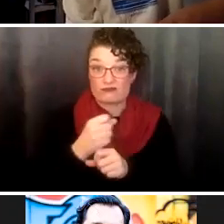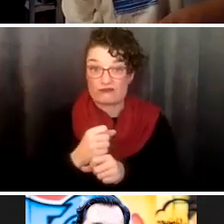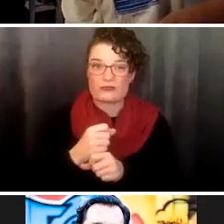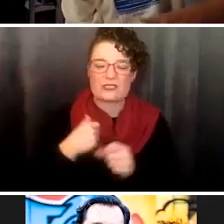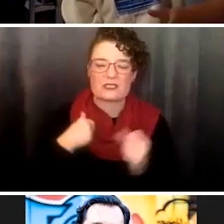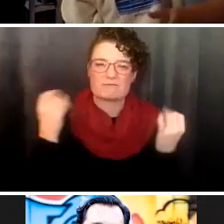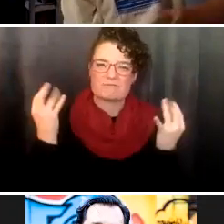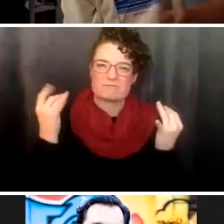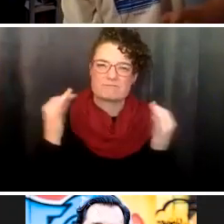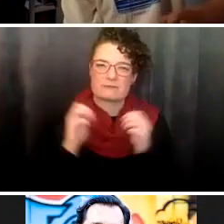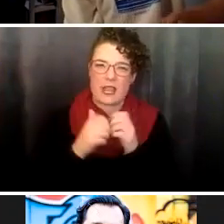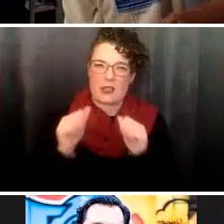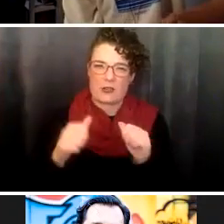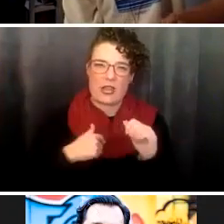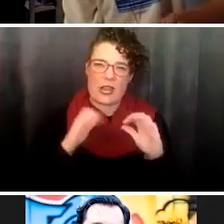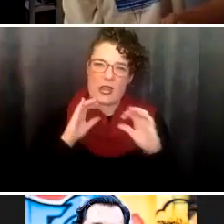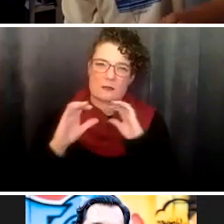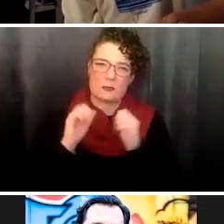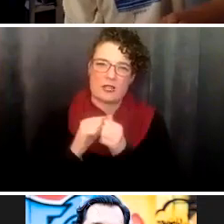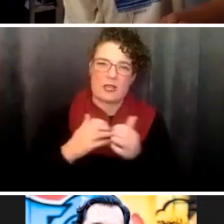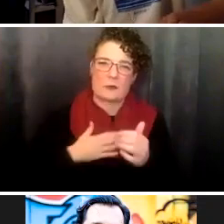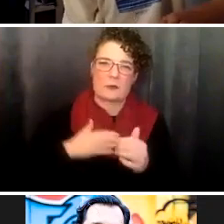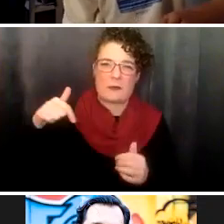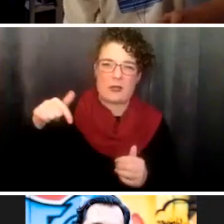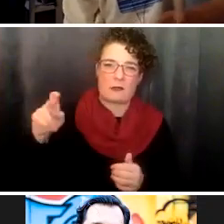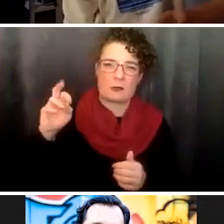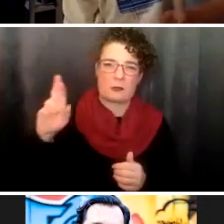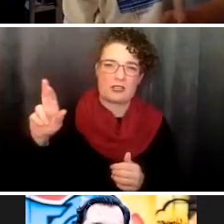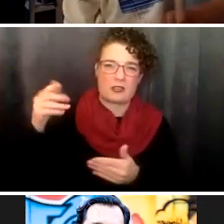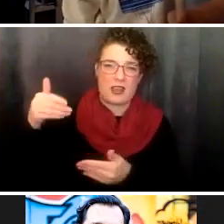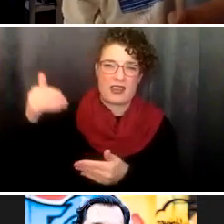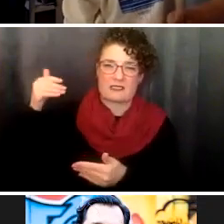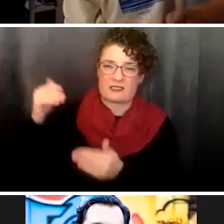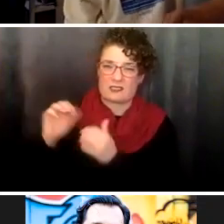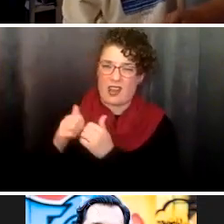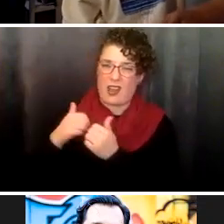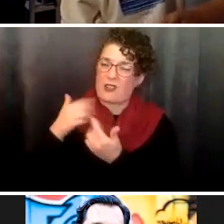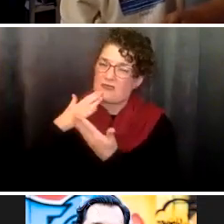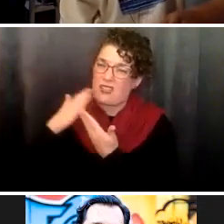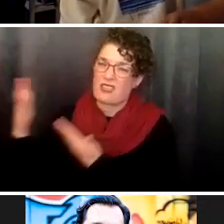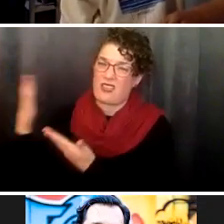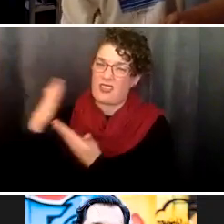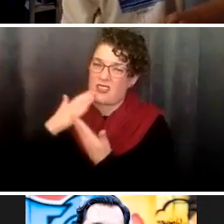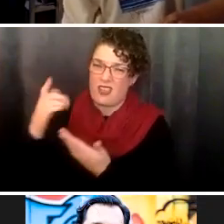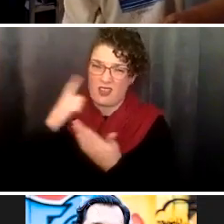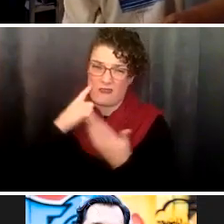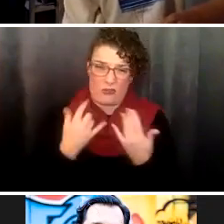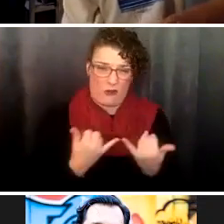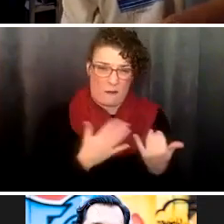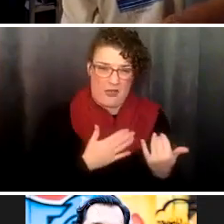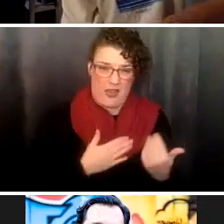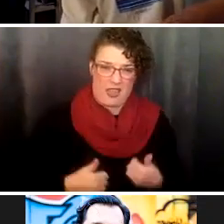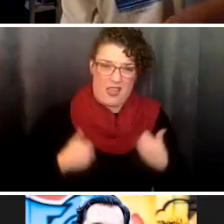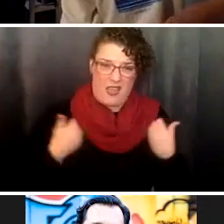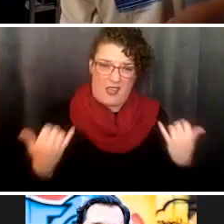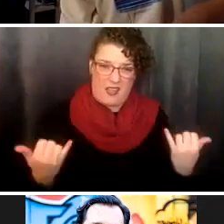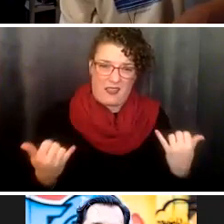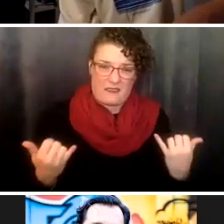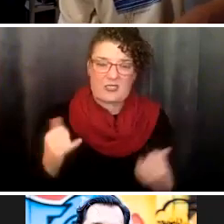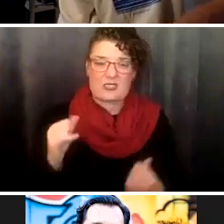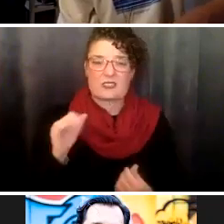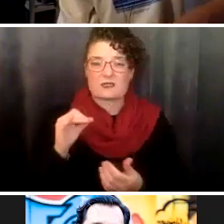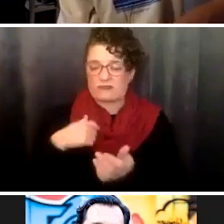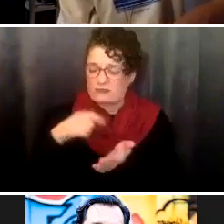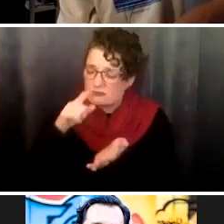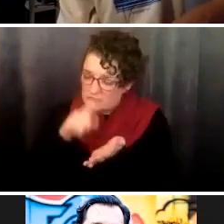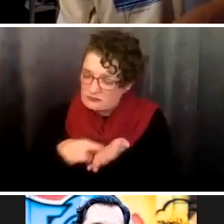could communicate with my queer ancestors, like how can I thank them for the life that I'm leading today? And so doing